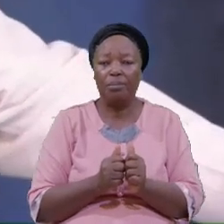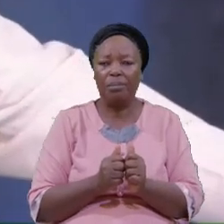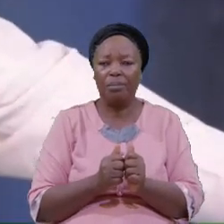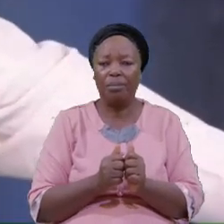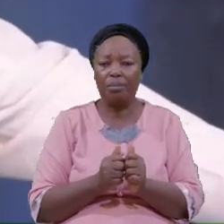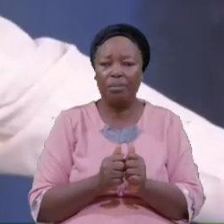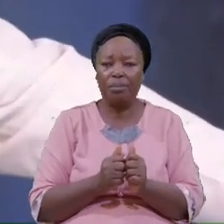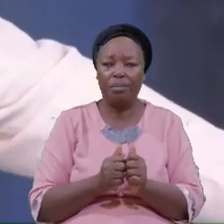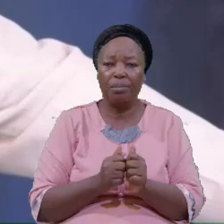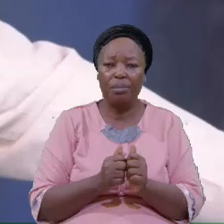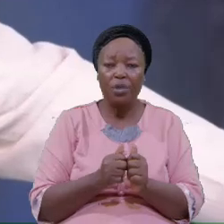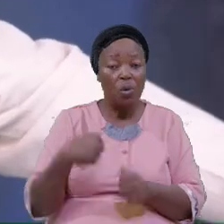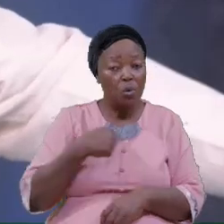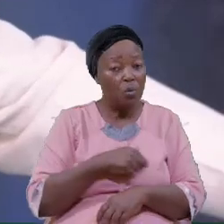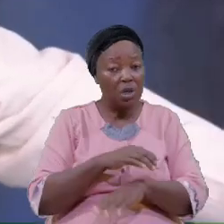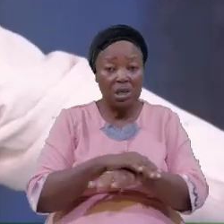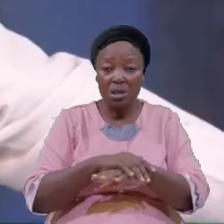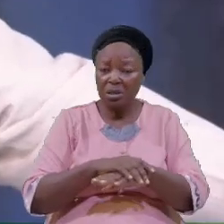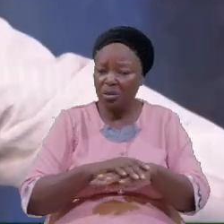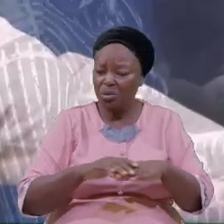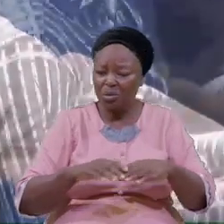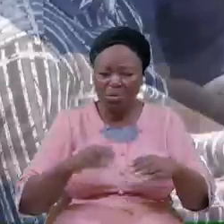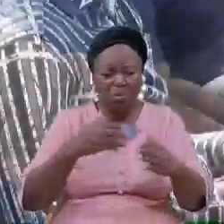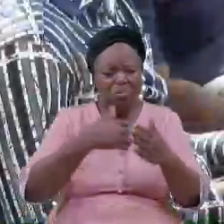We don't erect any wall.